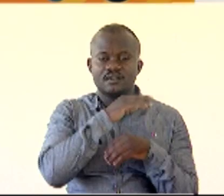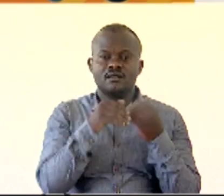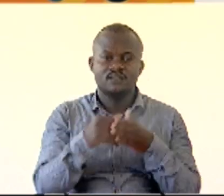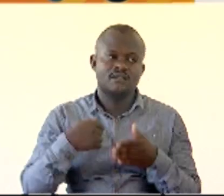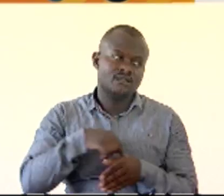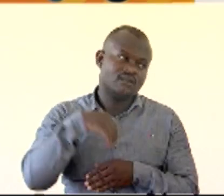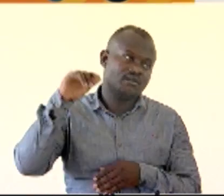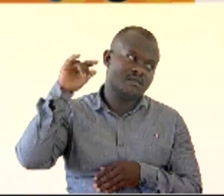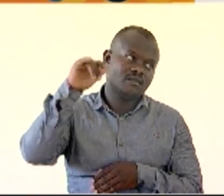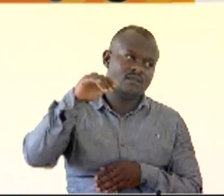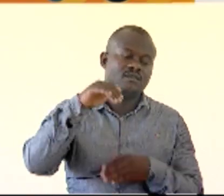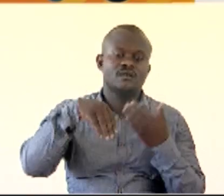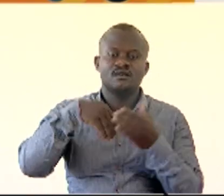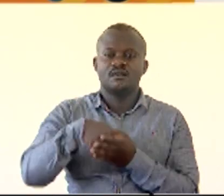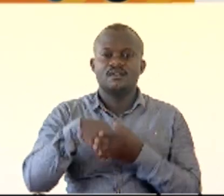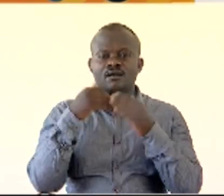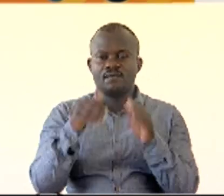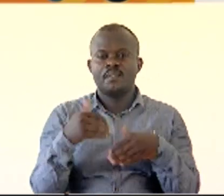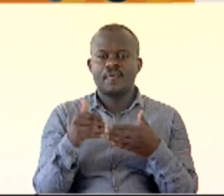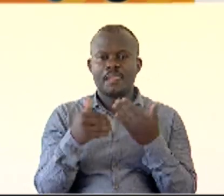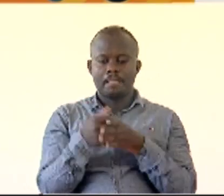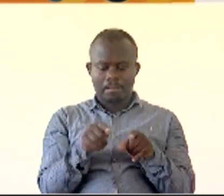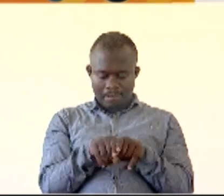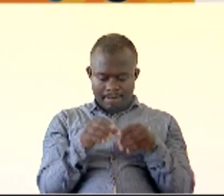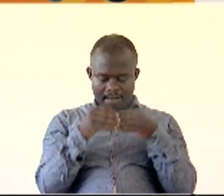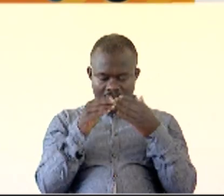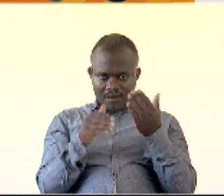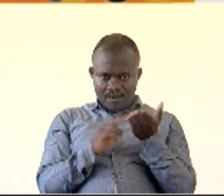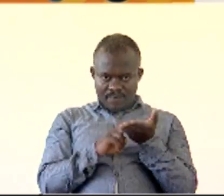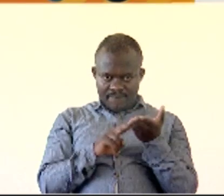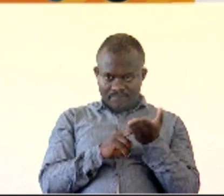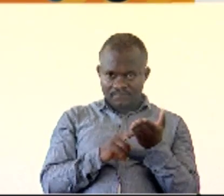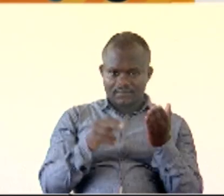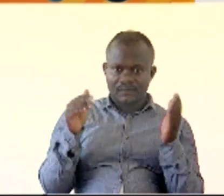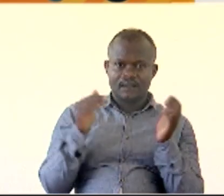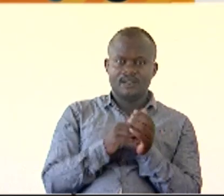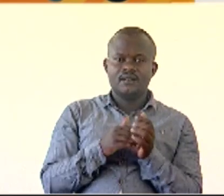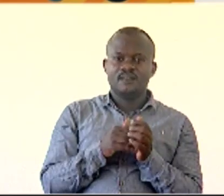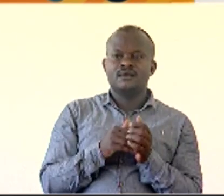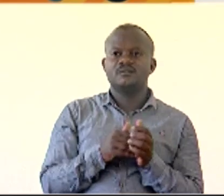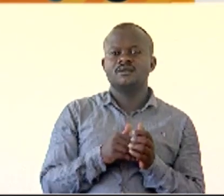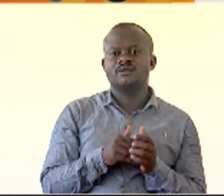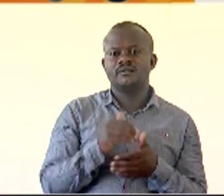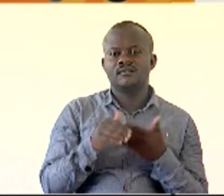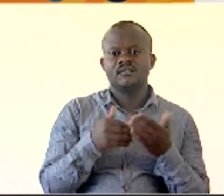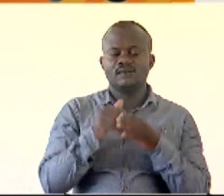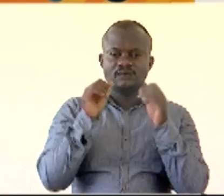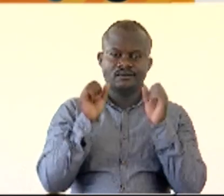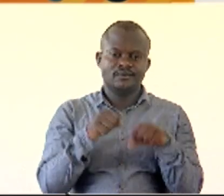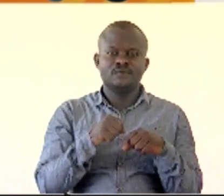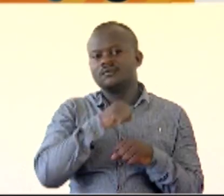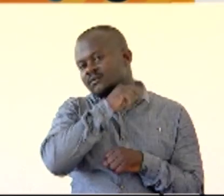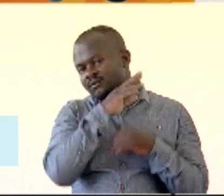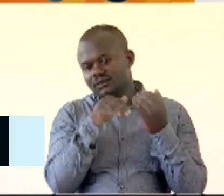air. Agricultural practices like using pesticides and fertilizers can